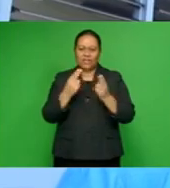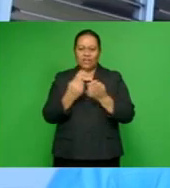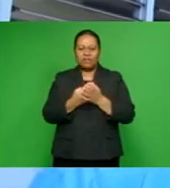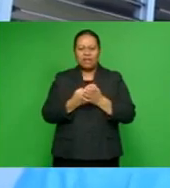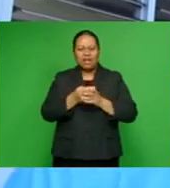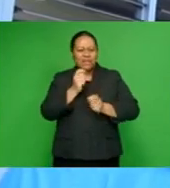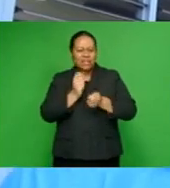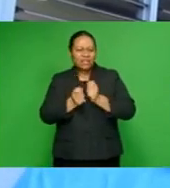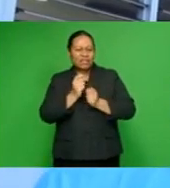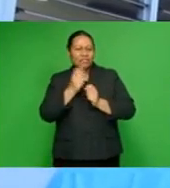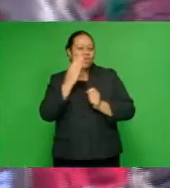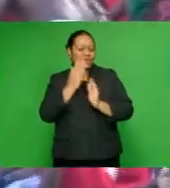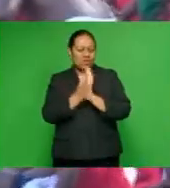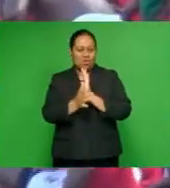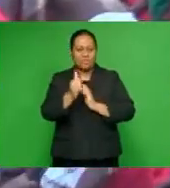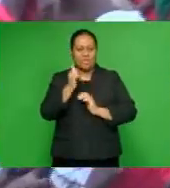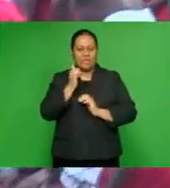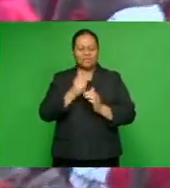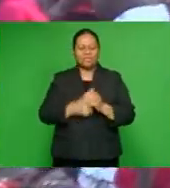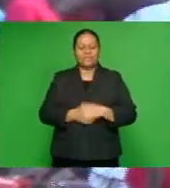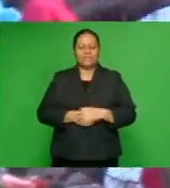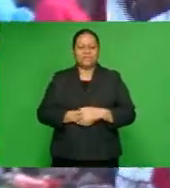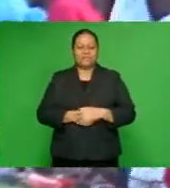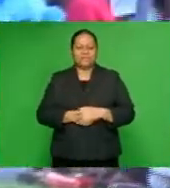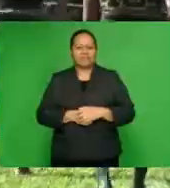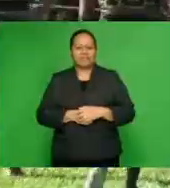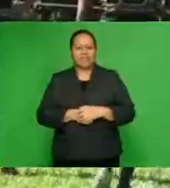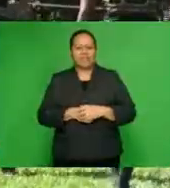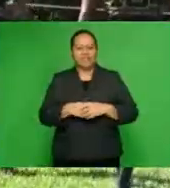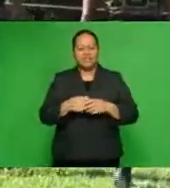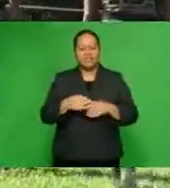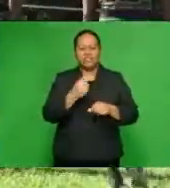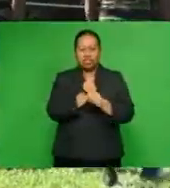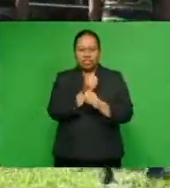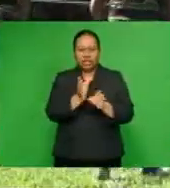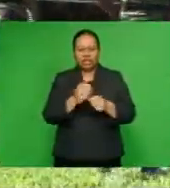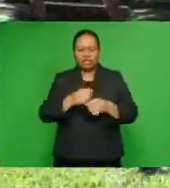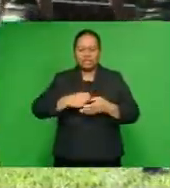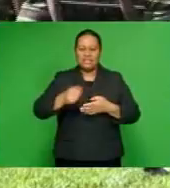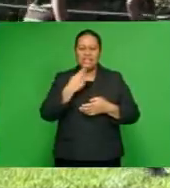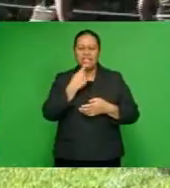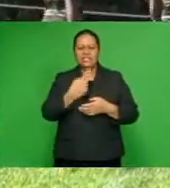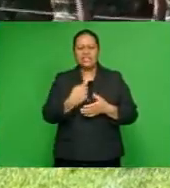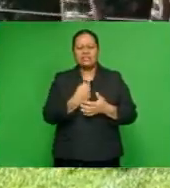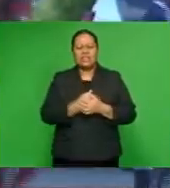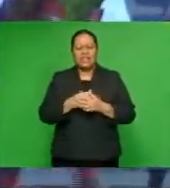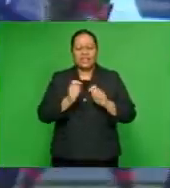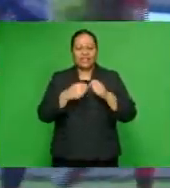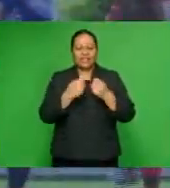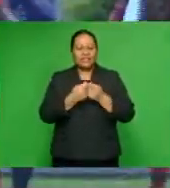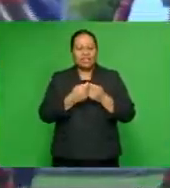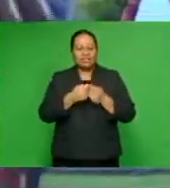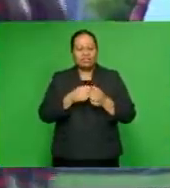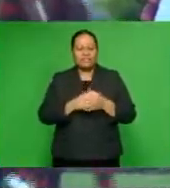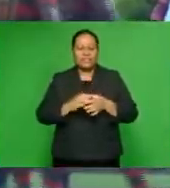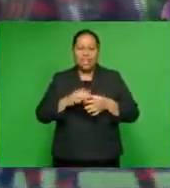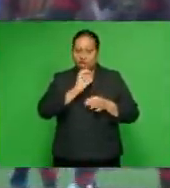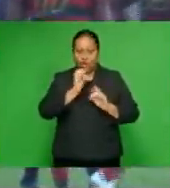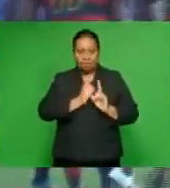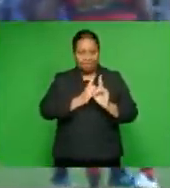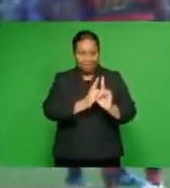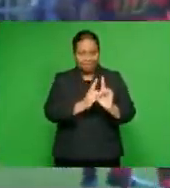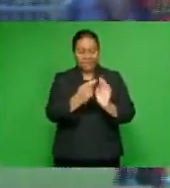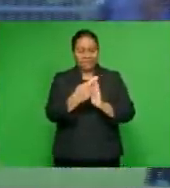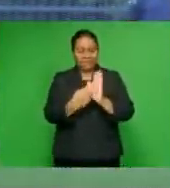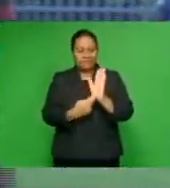the return-to-play protocols. Suva Rugby General Secretary Devita Tuiloa says teams that do not comply with the protocols in